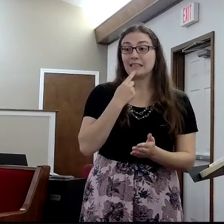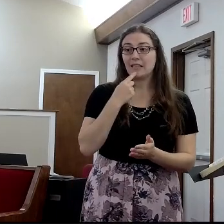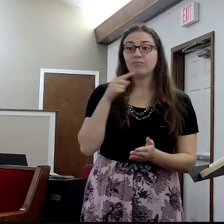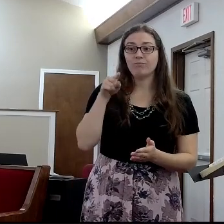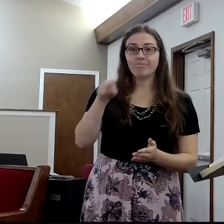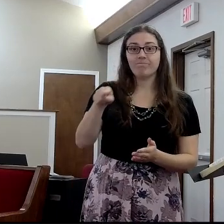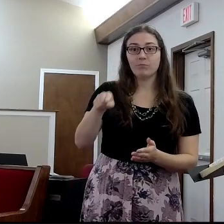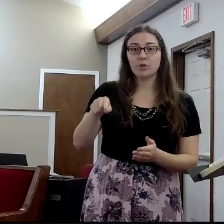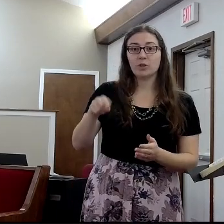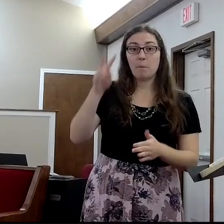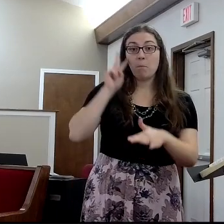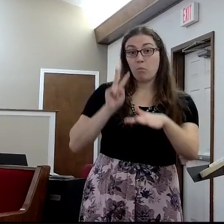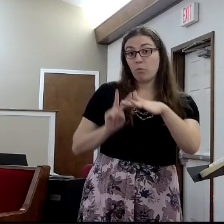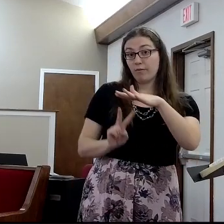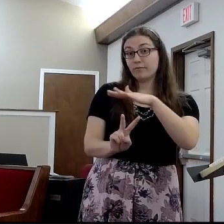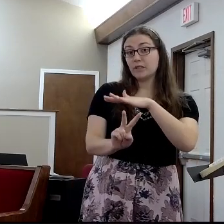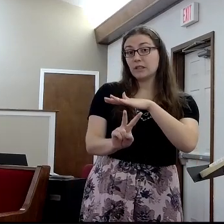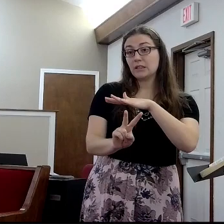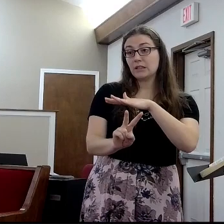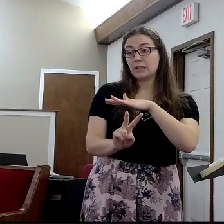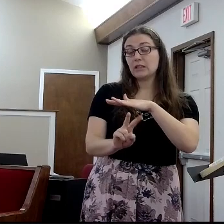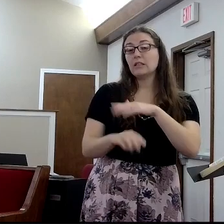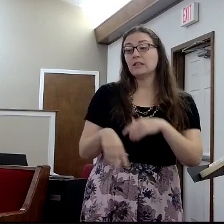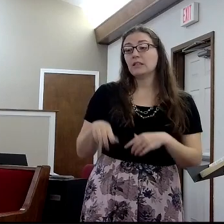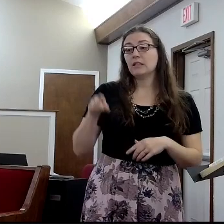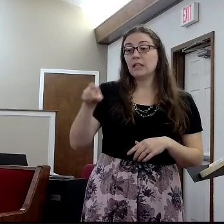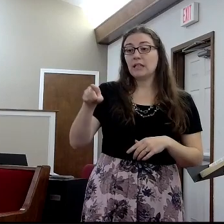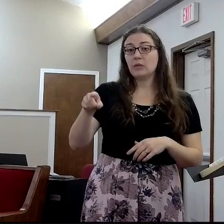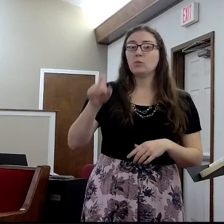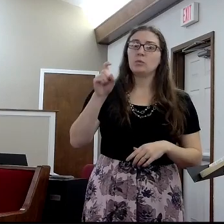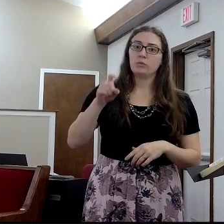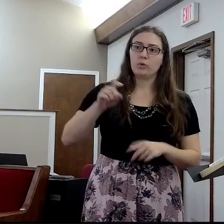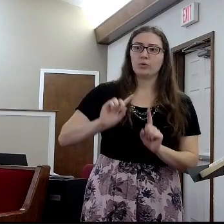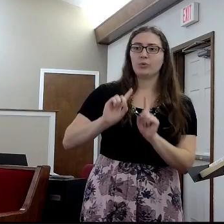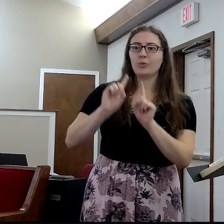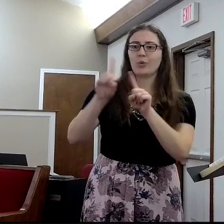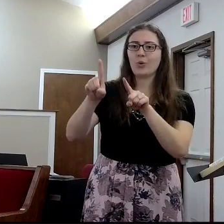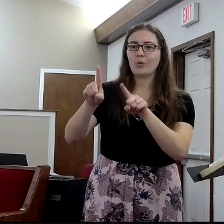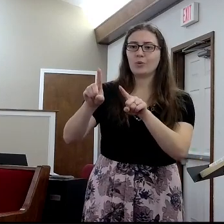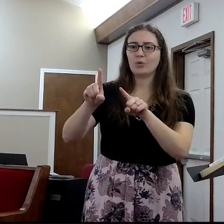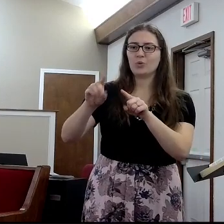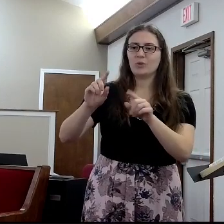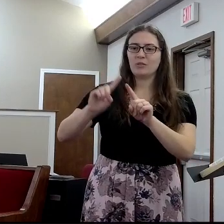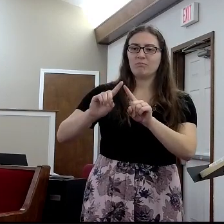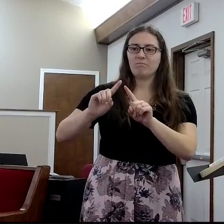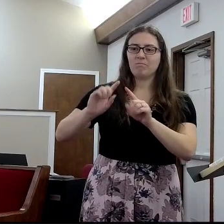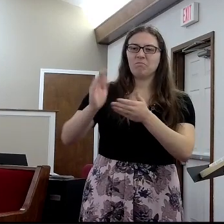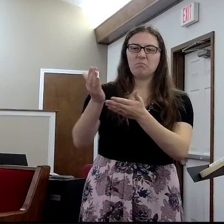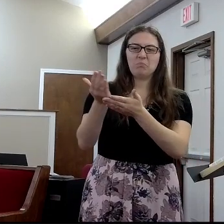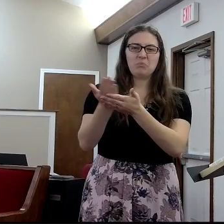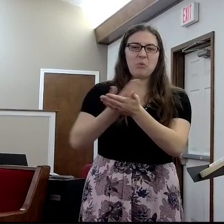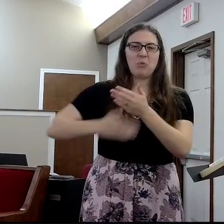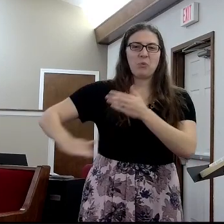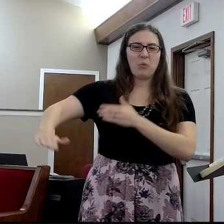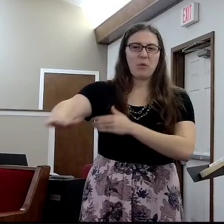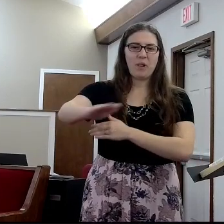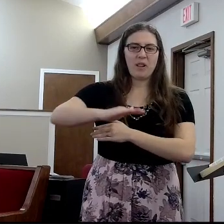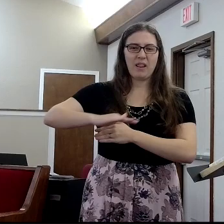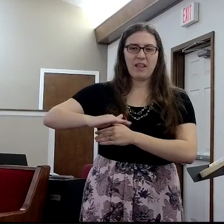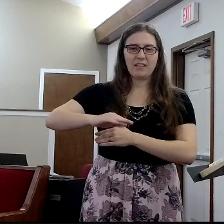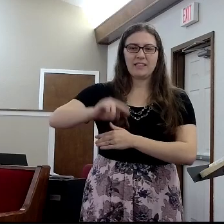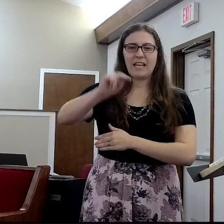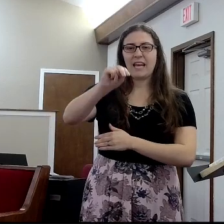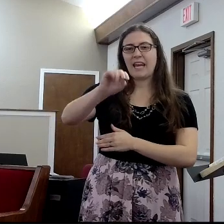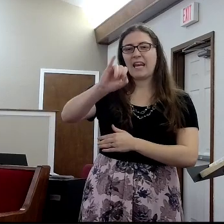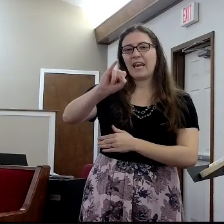verse 25. It also says that he's a prophet. Jonah was to travel to a foreign land.